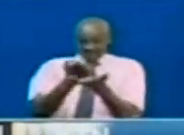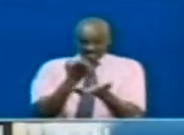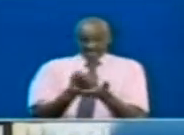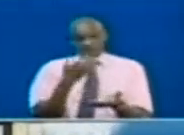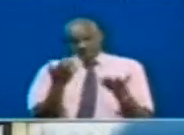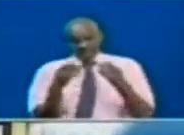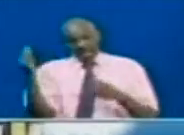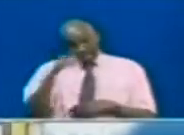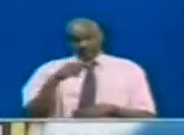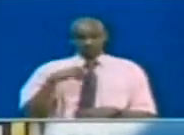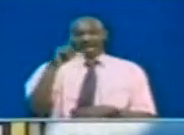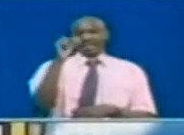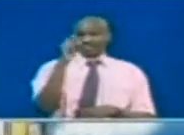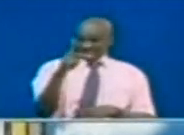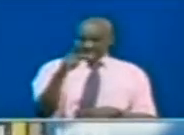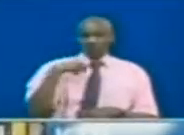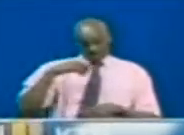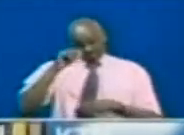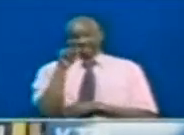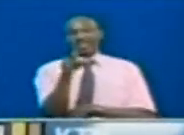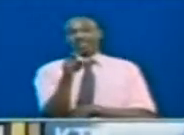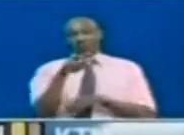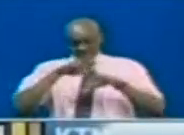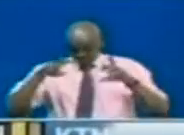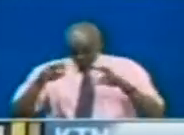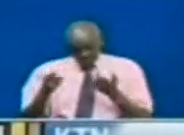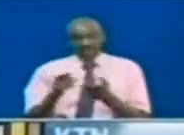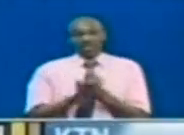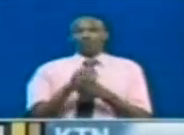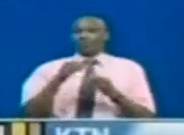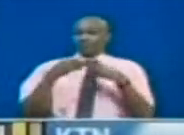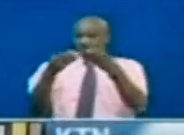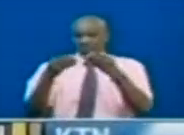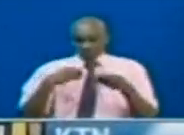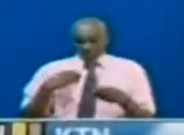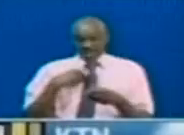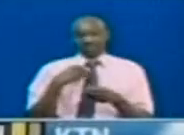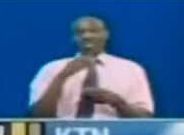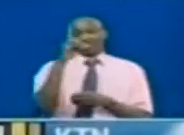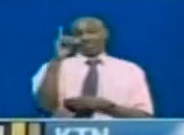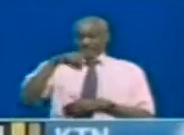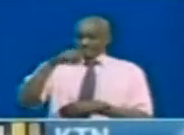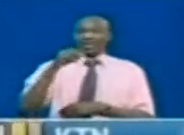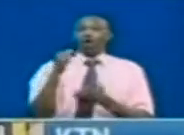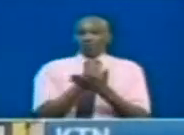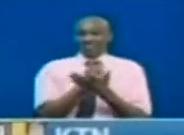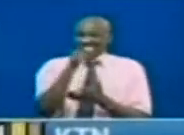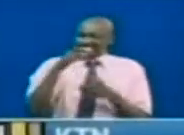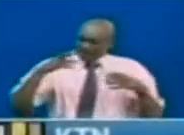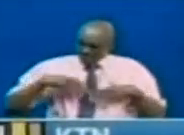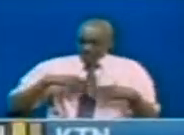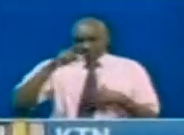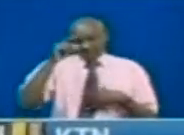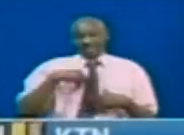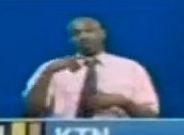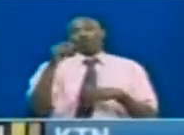either to come to the Law Society, we refined it, and then we forward it to the DPP's office, because those are persons who should